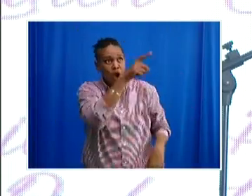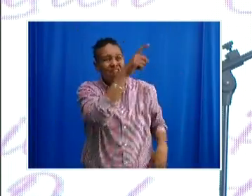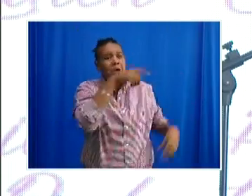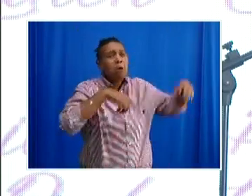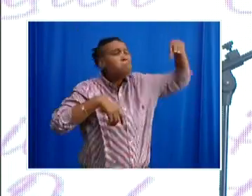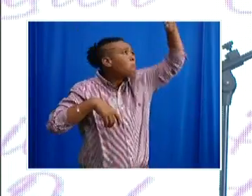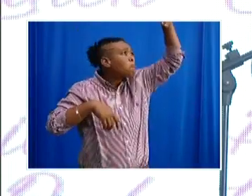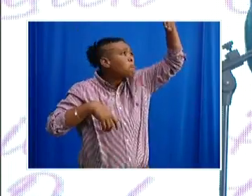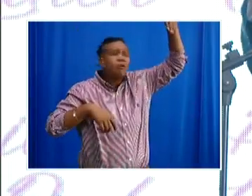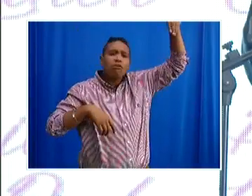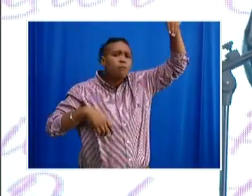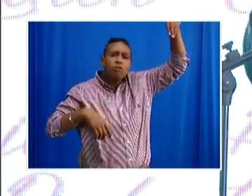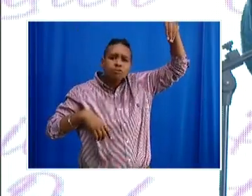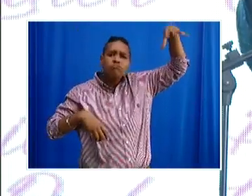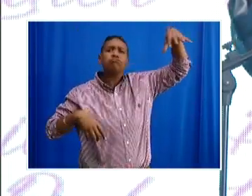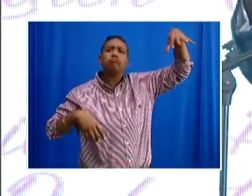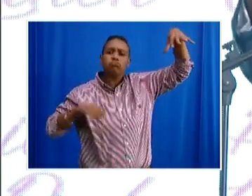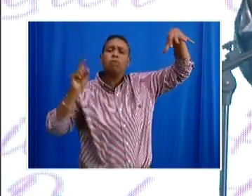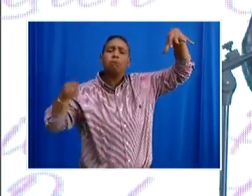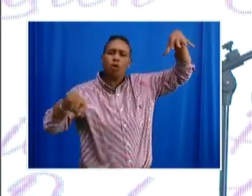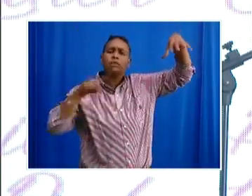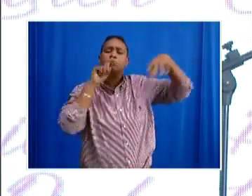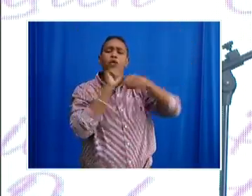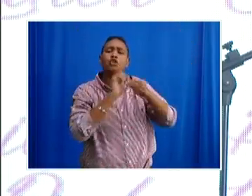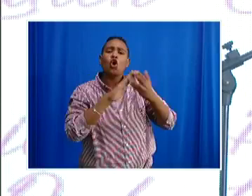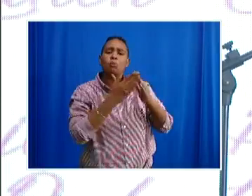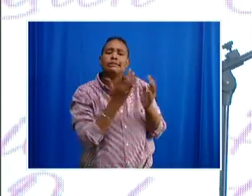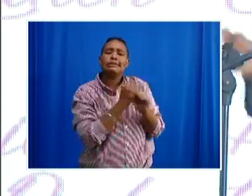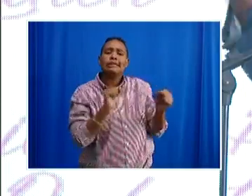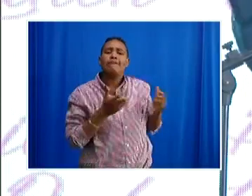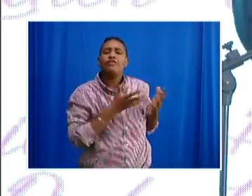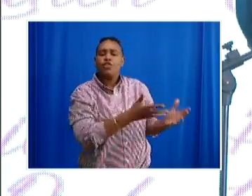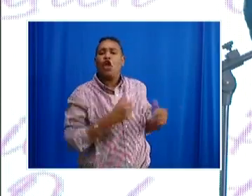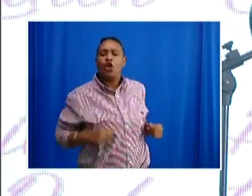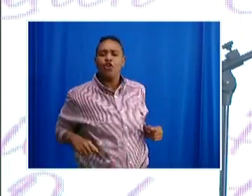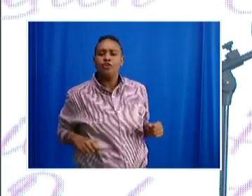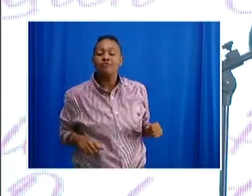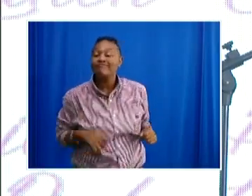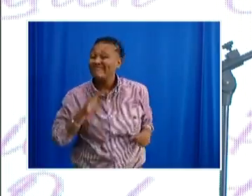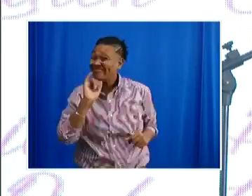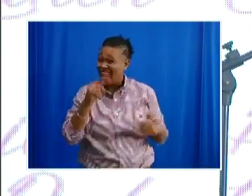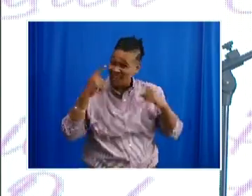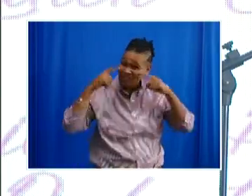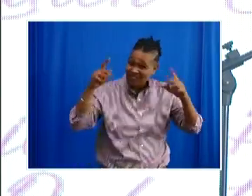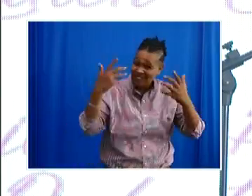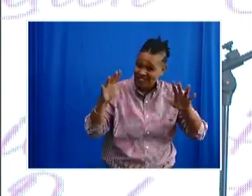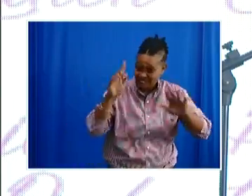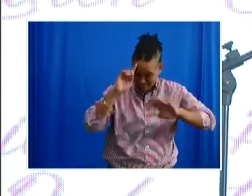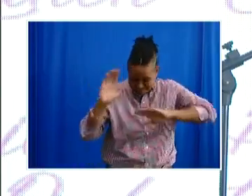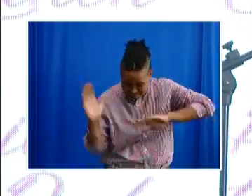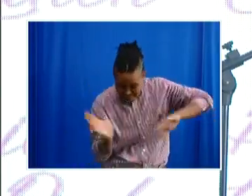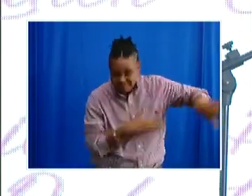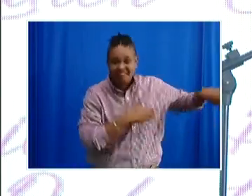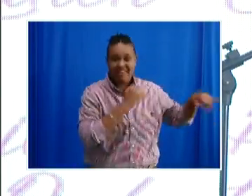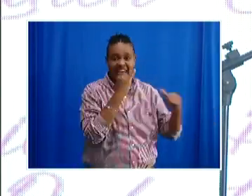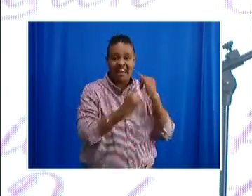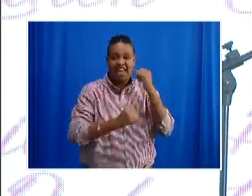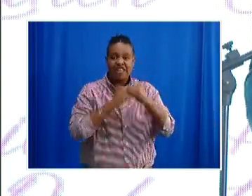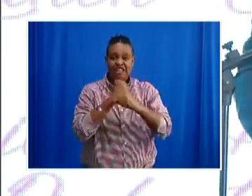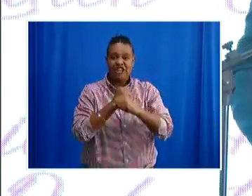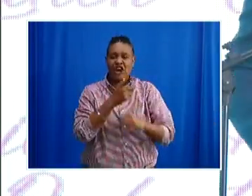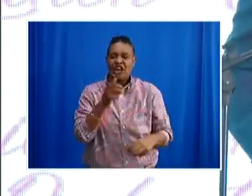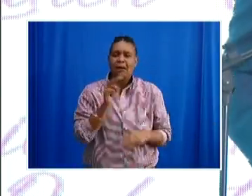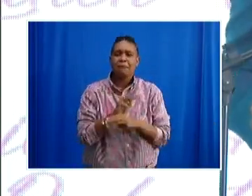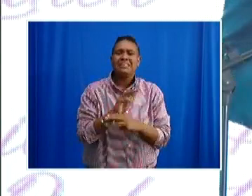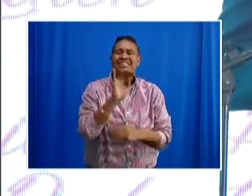are vulnerable, increasing their resilience. Now, having had that success last financial year, Minister